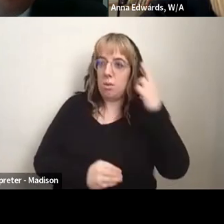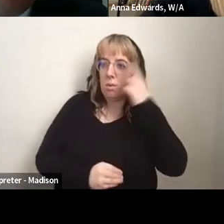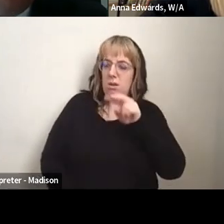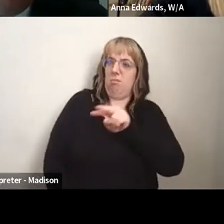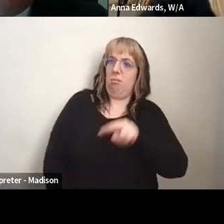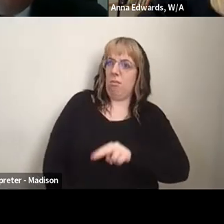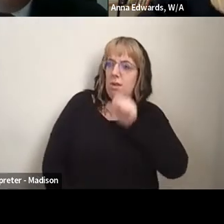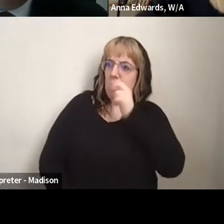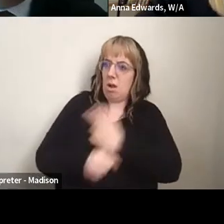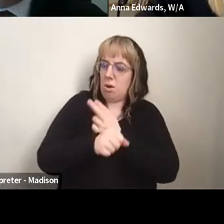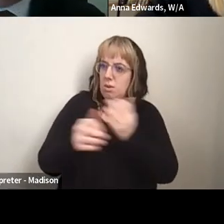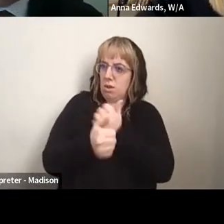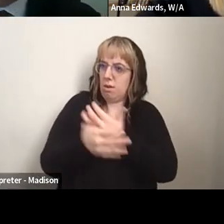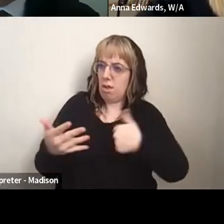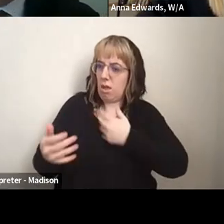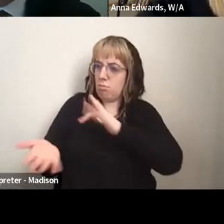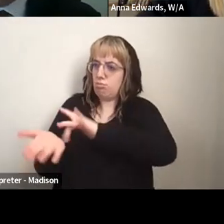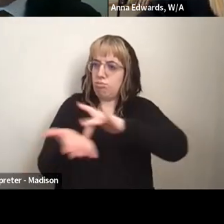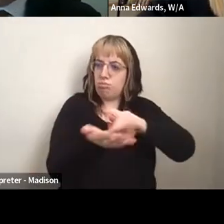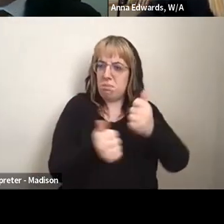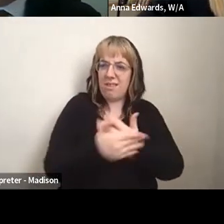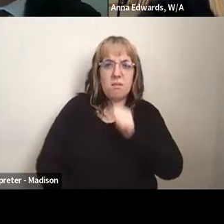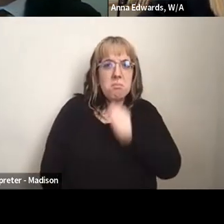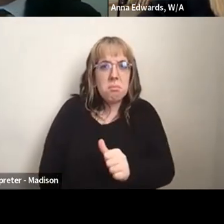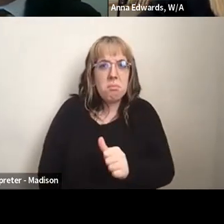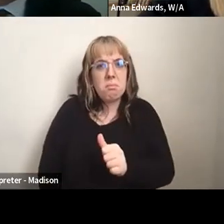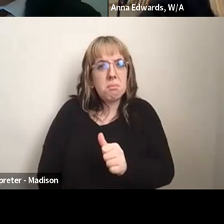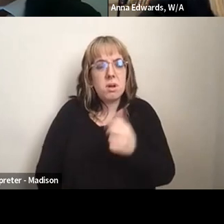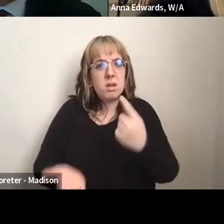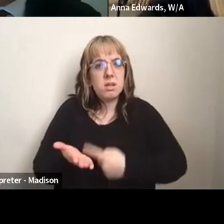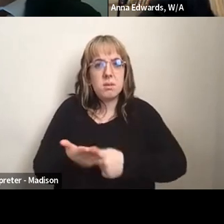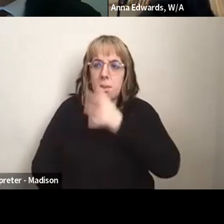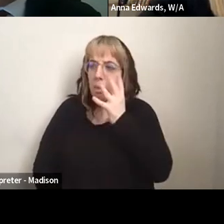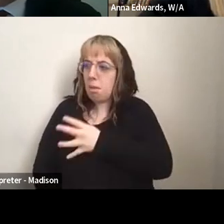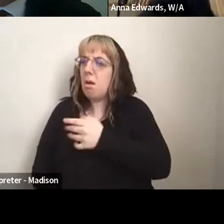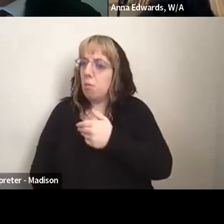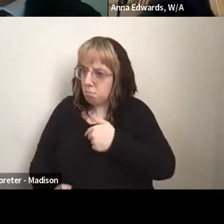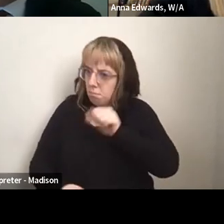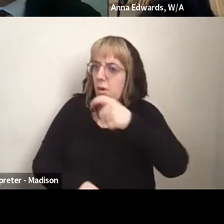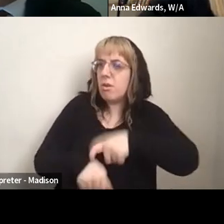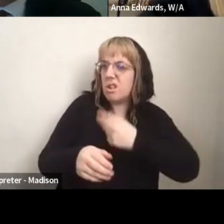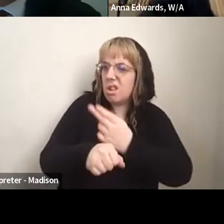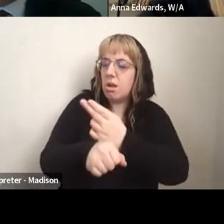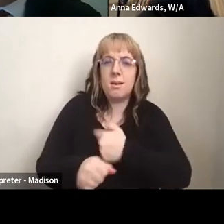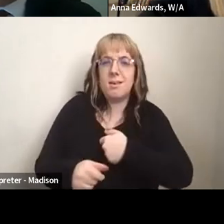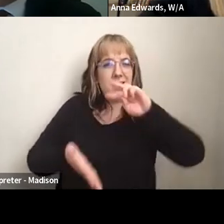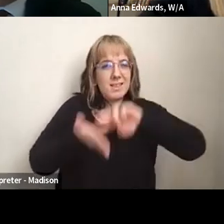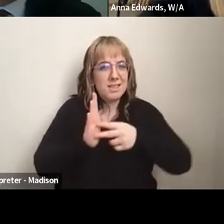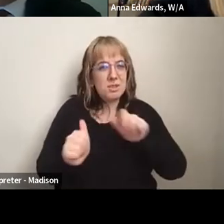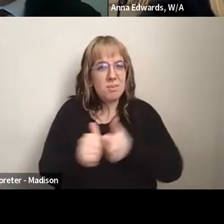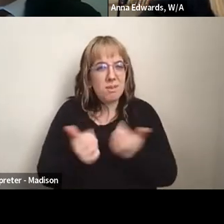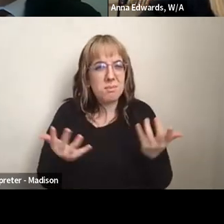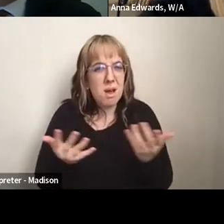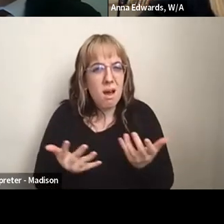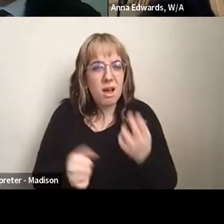to fidelity, and going back into looking at what really was the intention of using